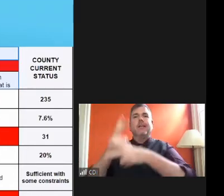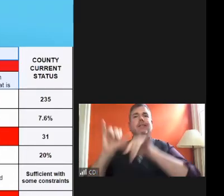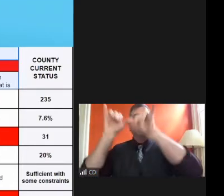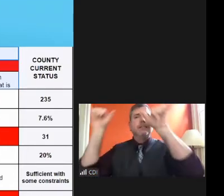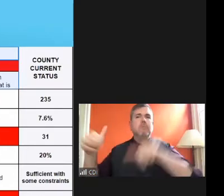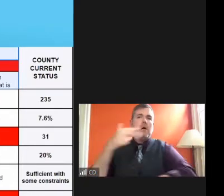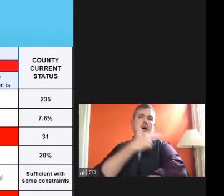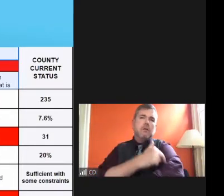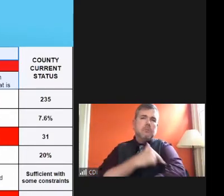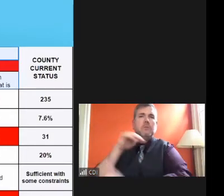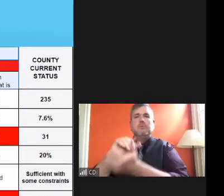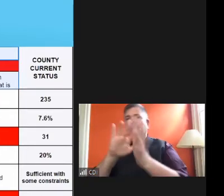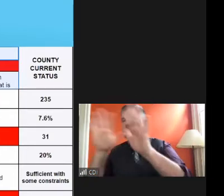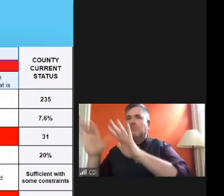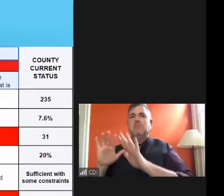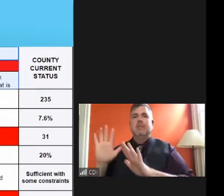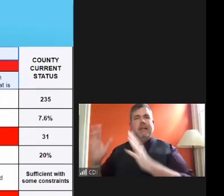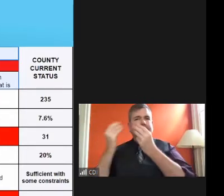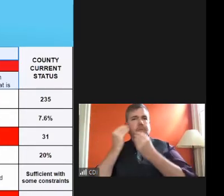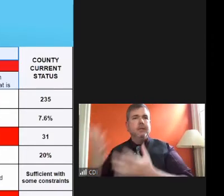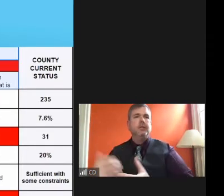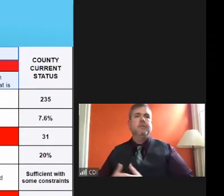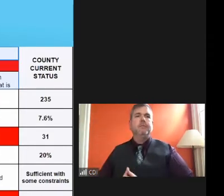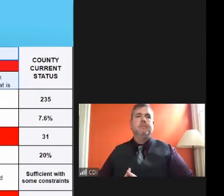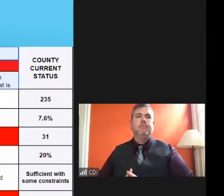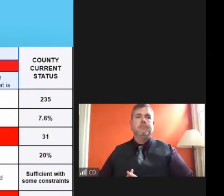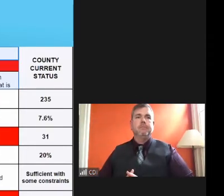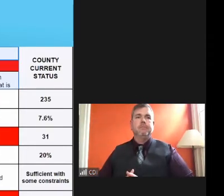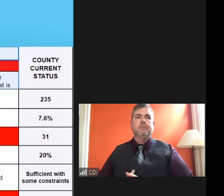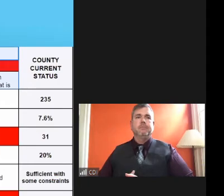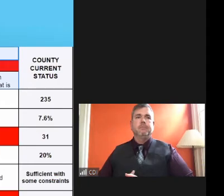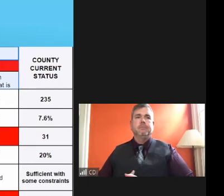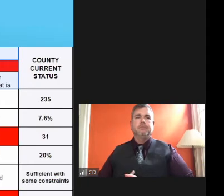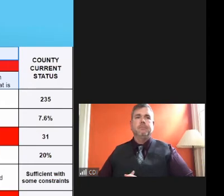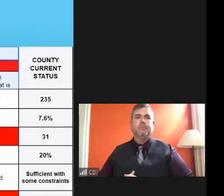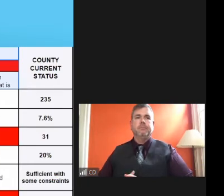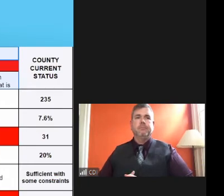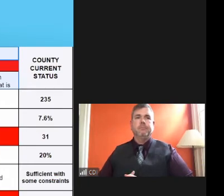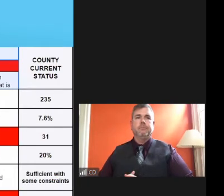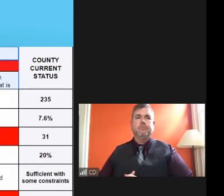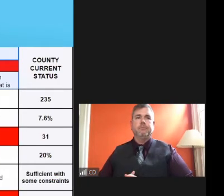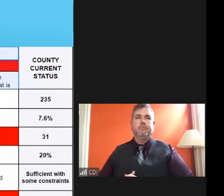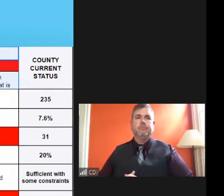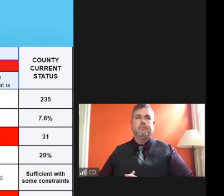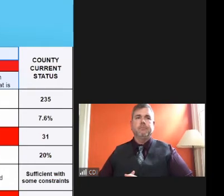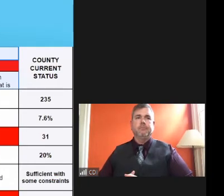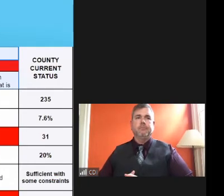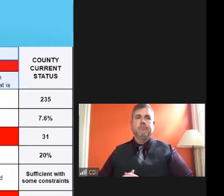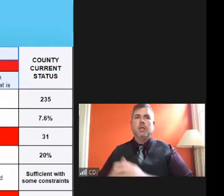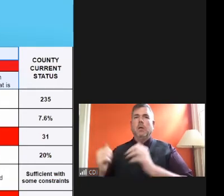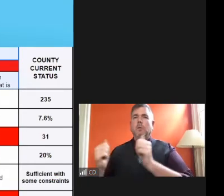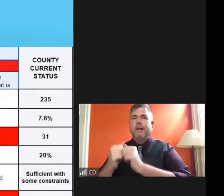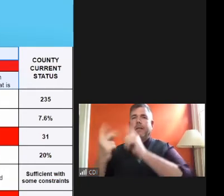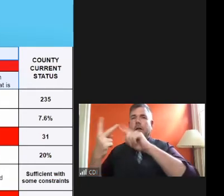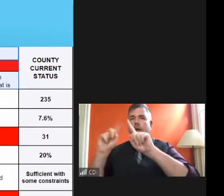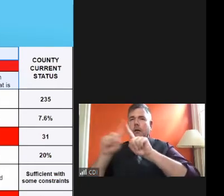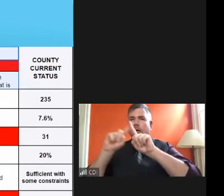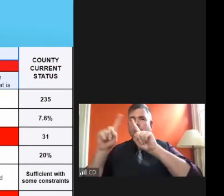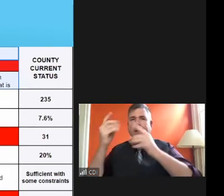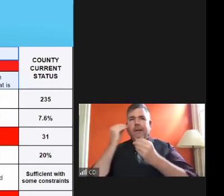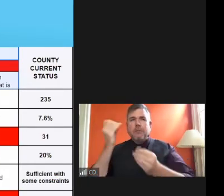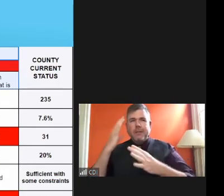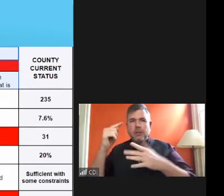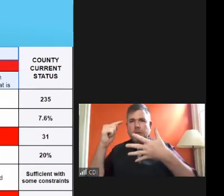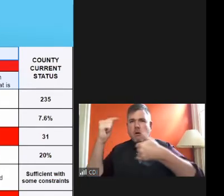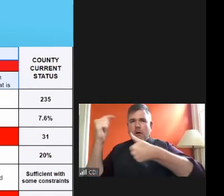will help individuals sort of understand how we're able to move forward. I don't know, Angela, do you want to say